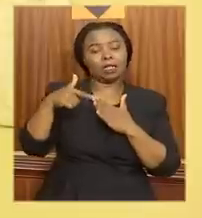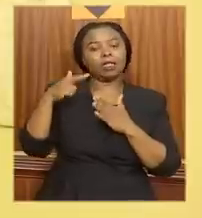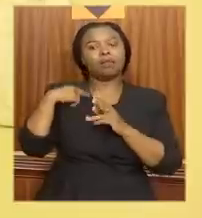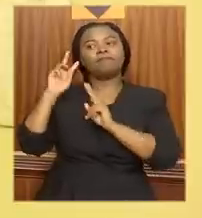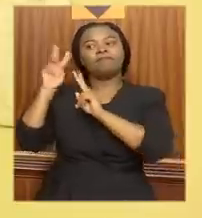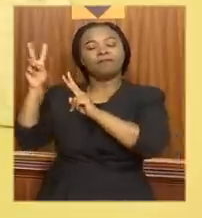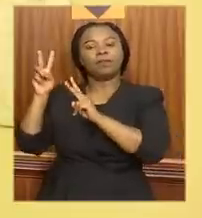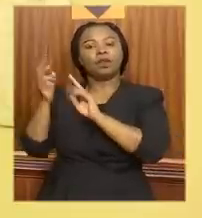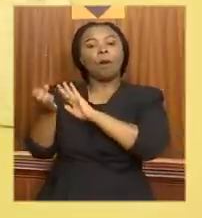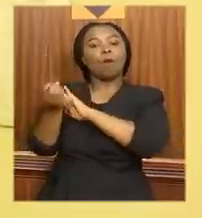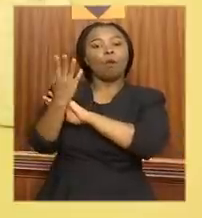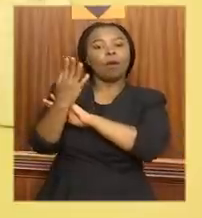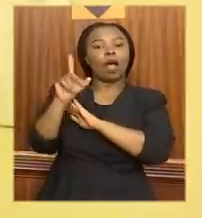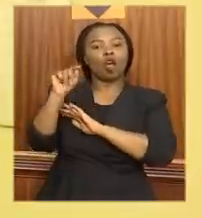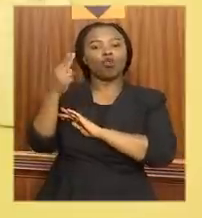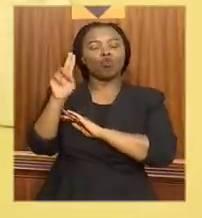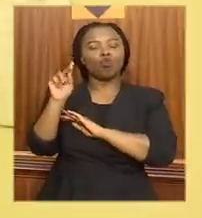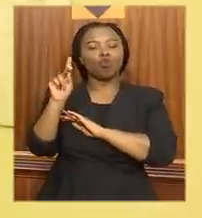in Mpumalanga.